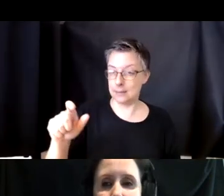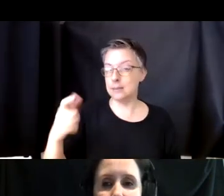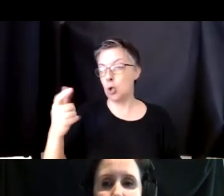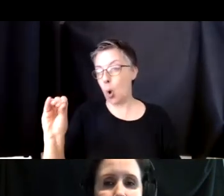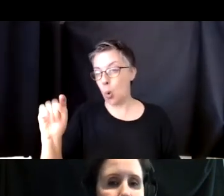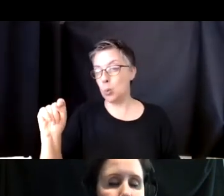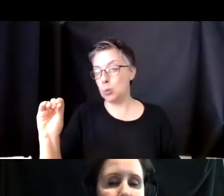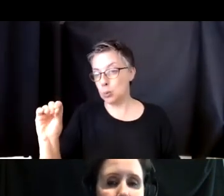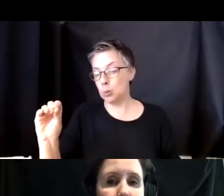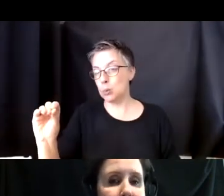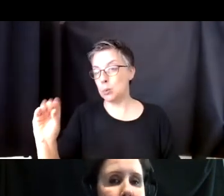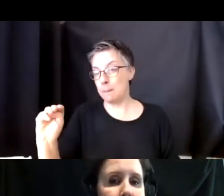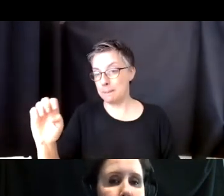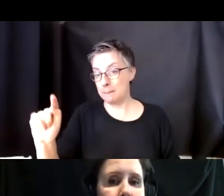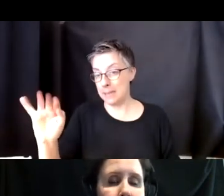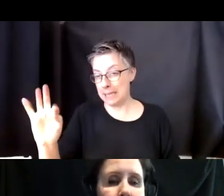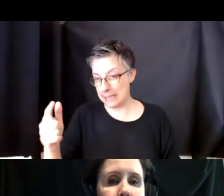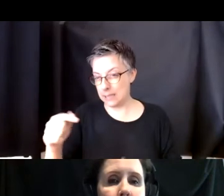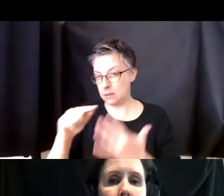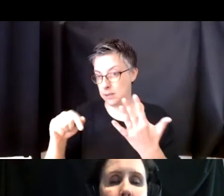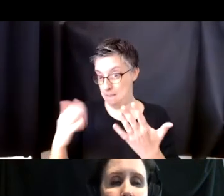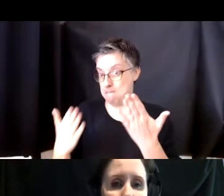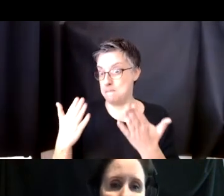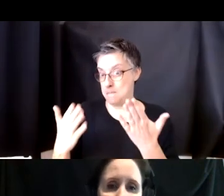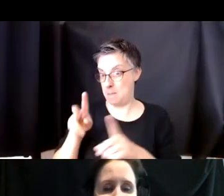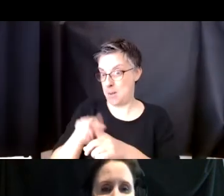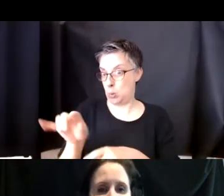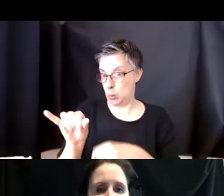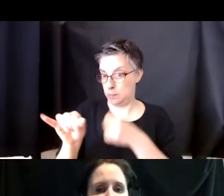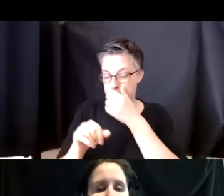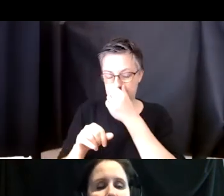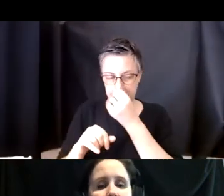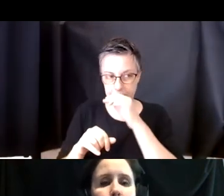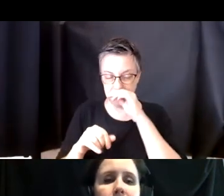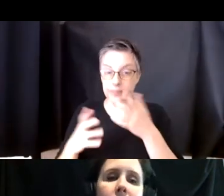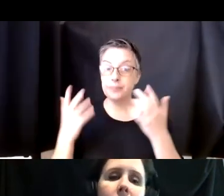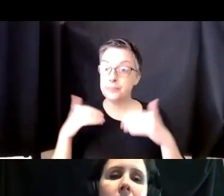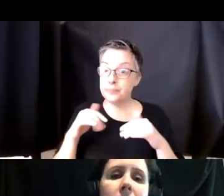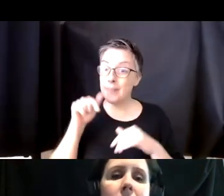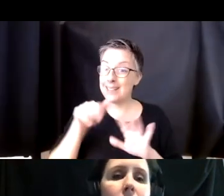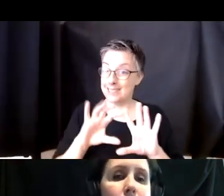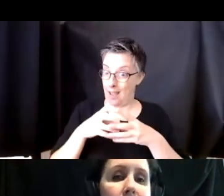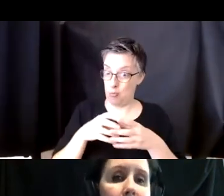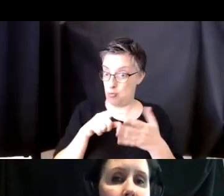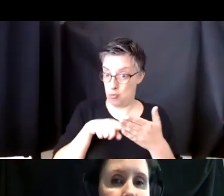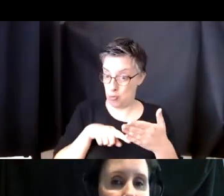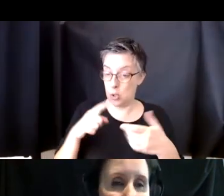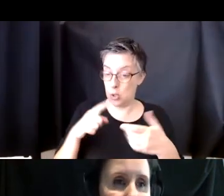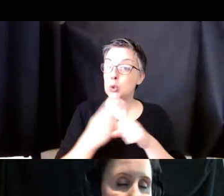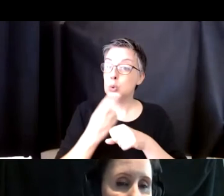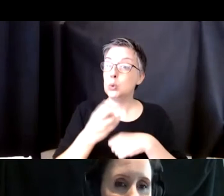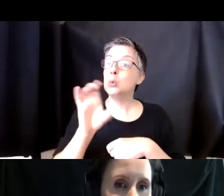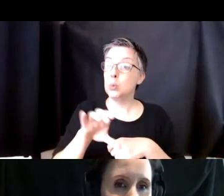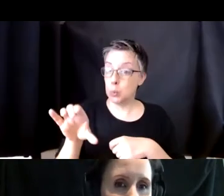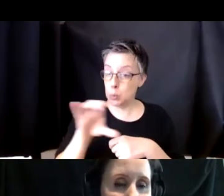other different online meeting platforms. What I'm going to talk about under this category is using closed